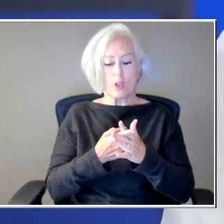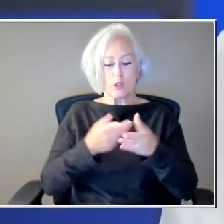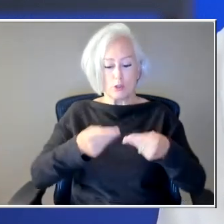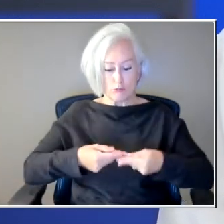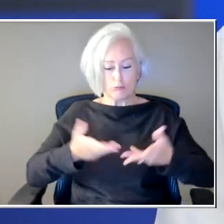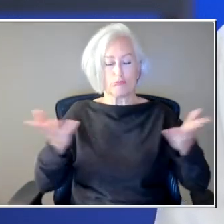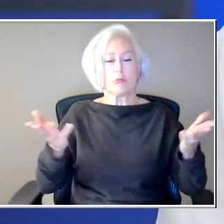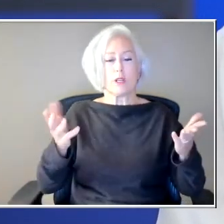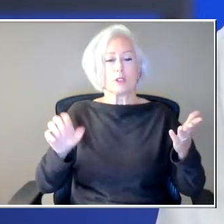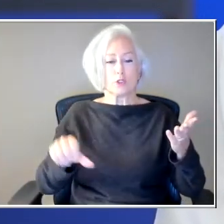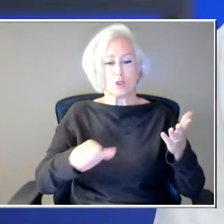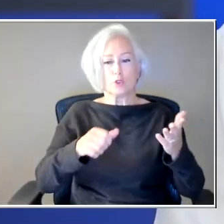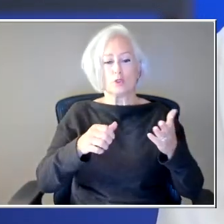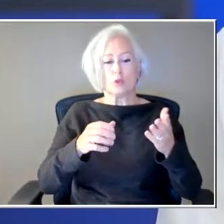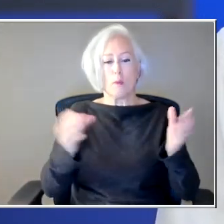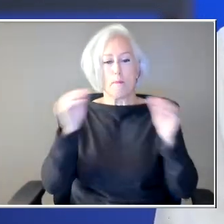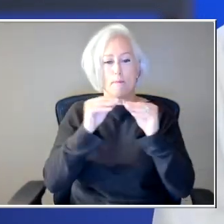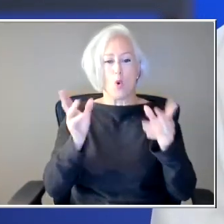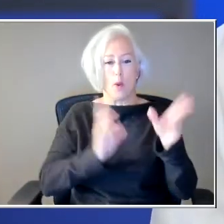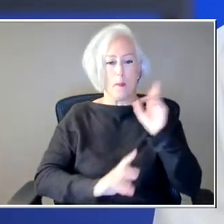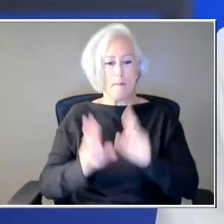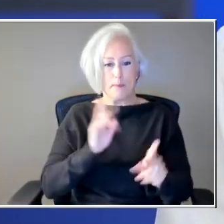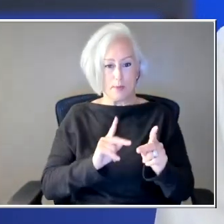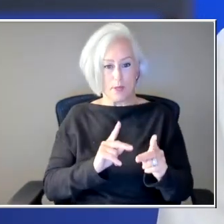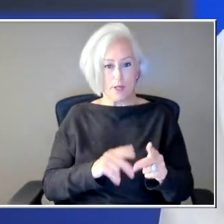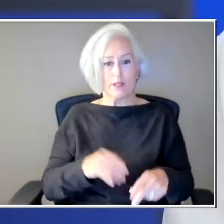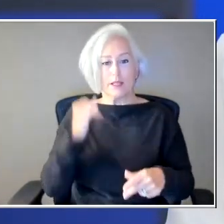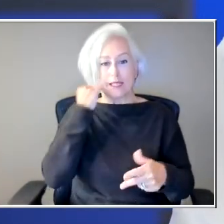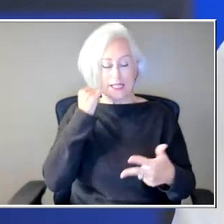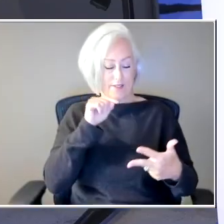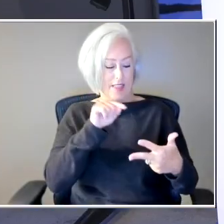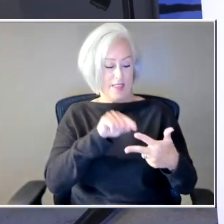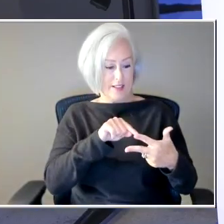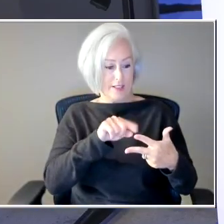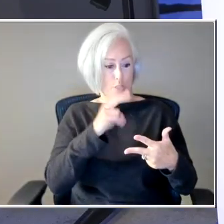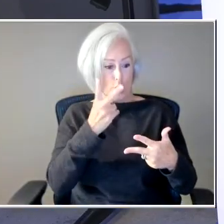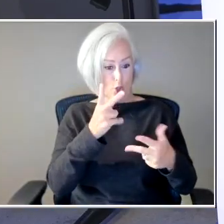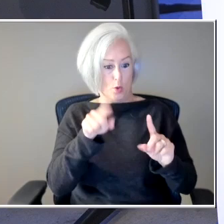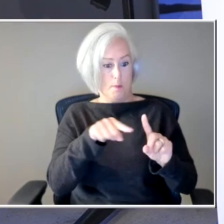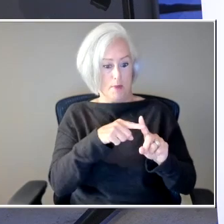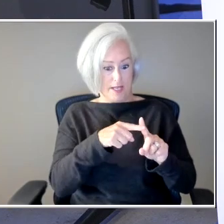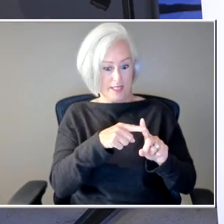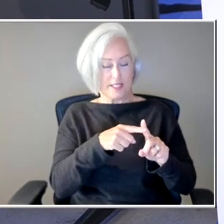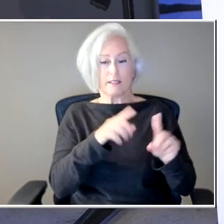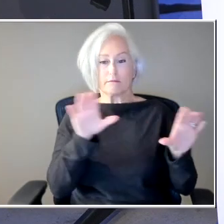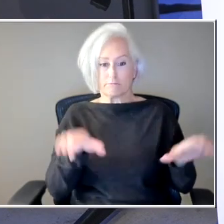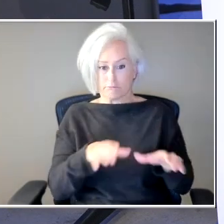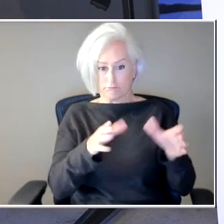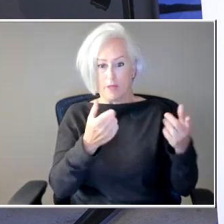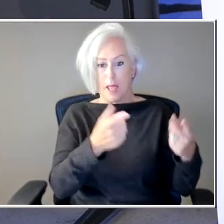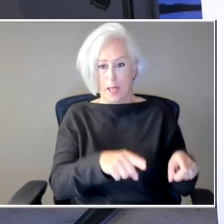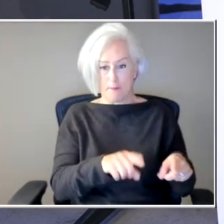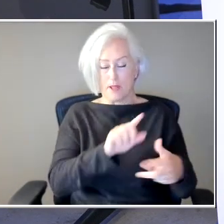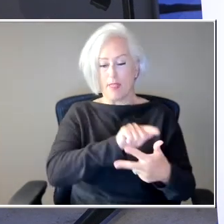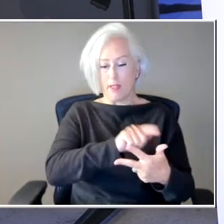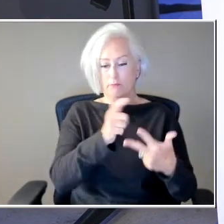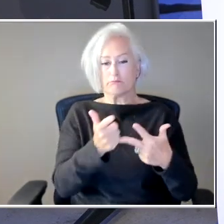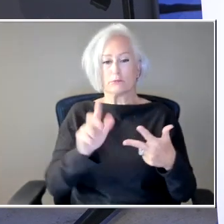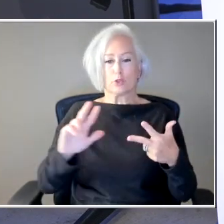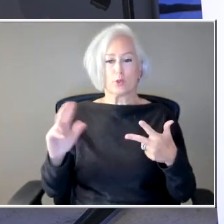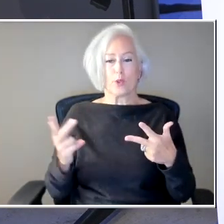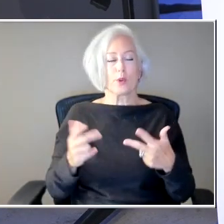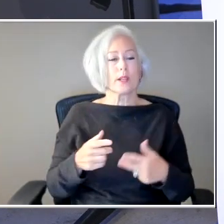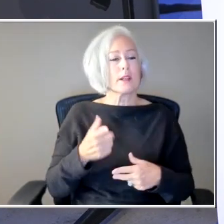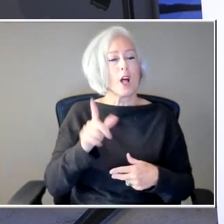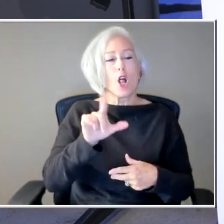phase 2, and if this shows a good signal, then we'll go to phase 3. And Lori, you're part of this trial. What was that like for you to enter